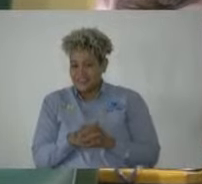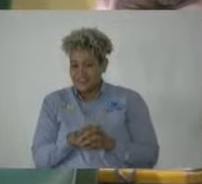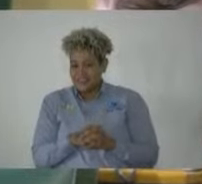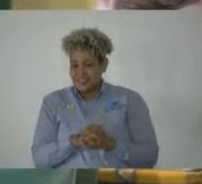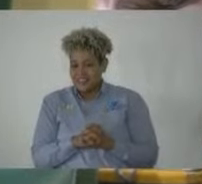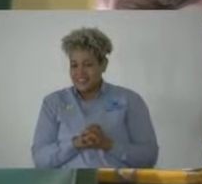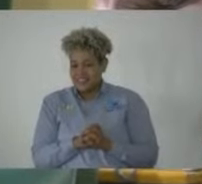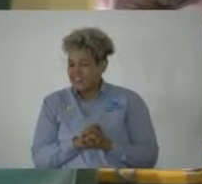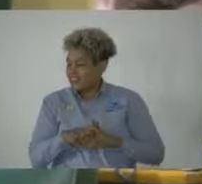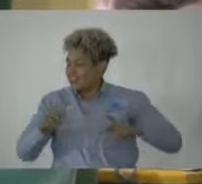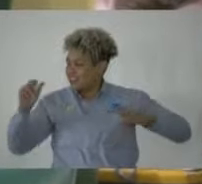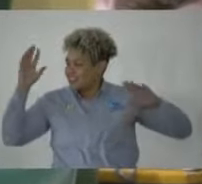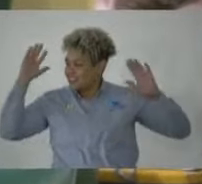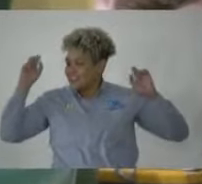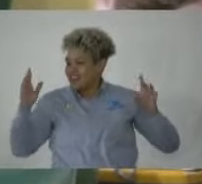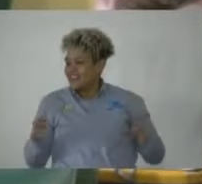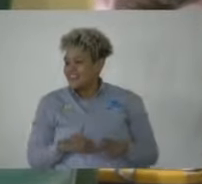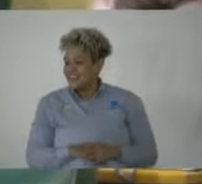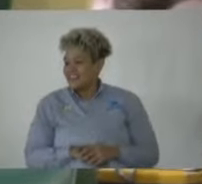Mr. Speaker,